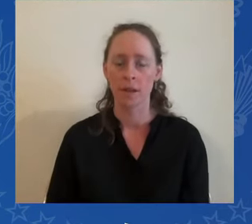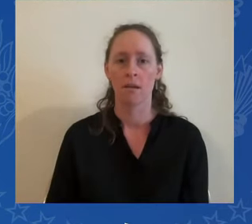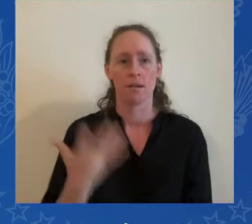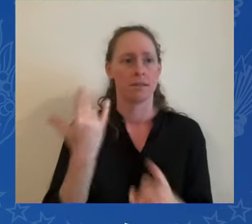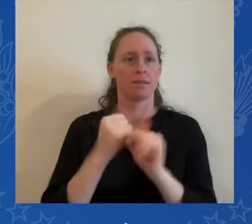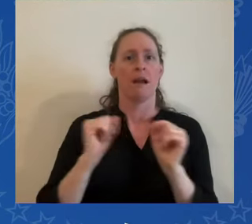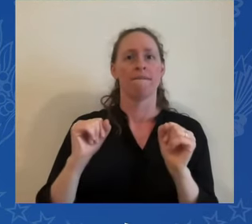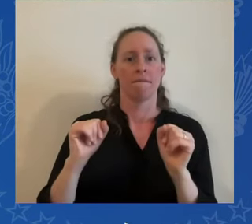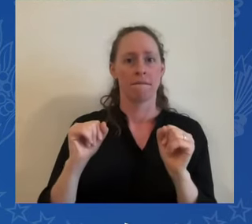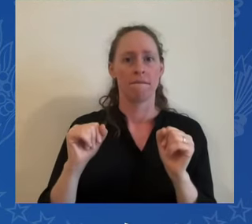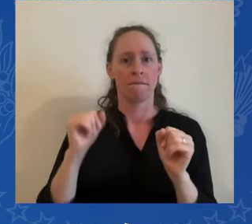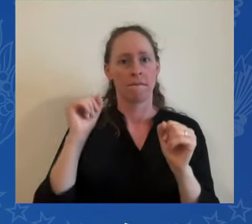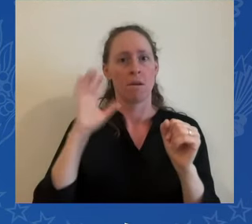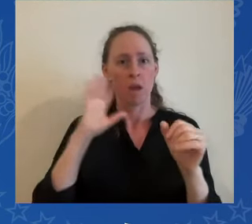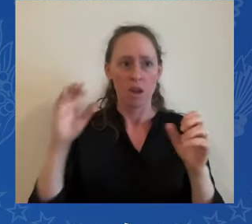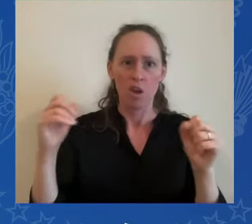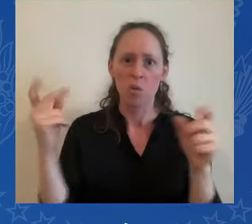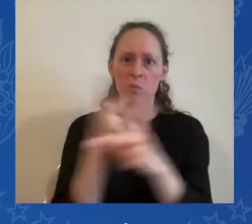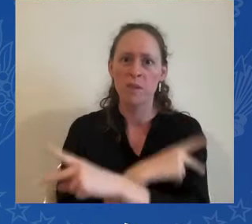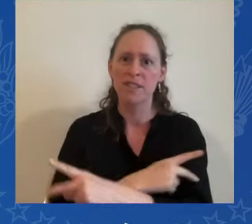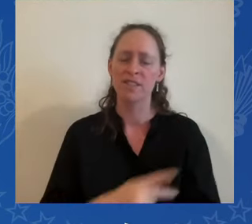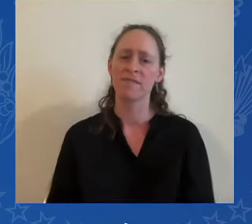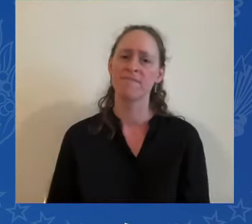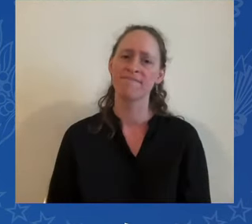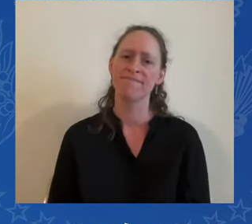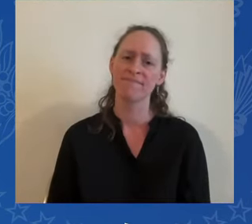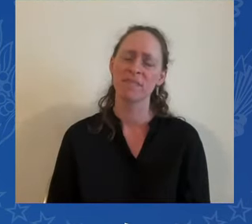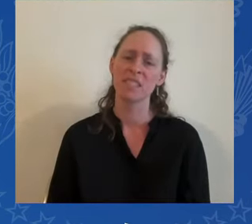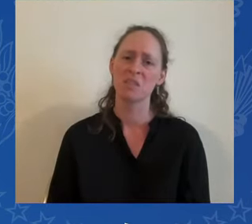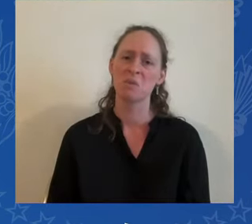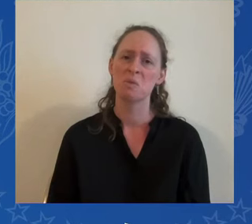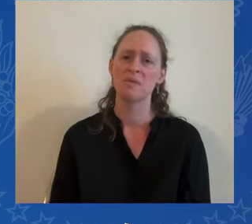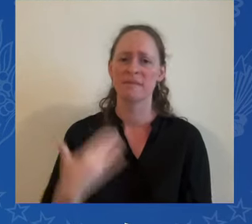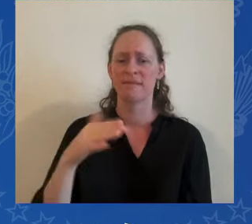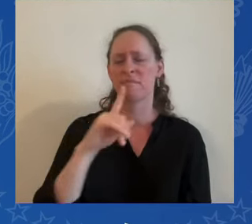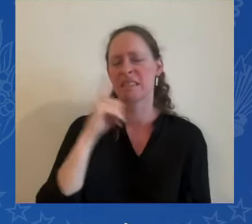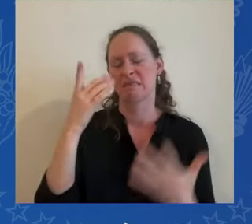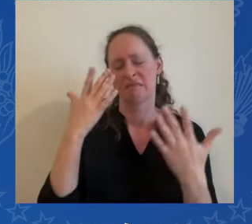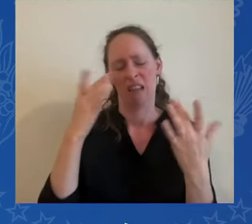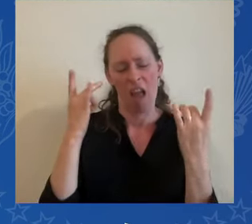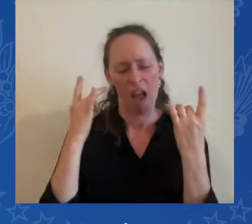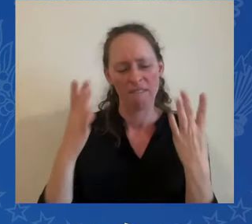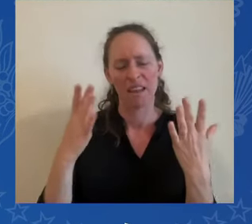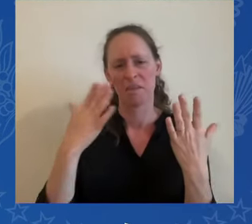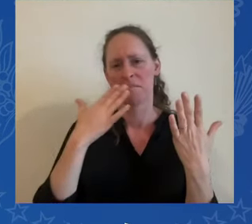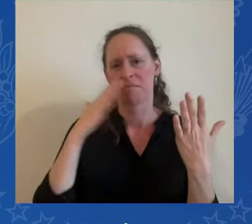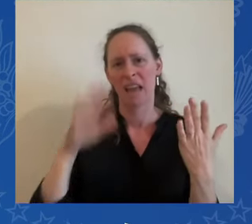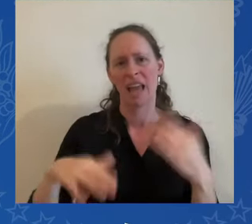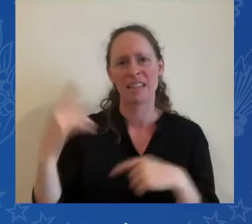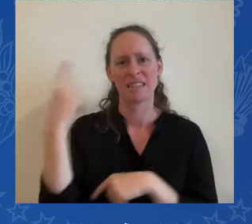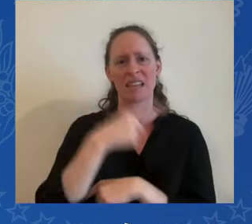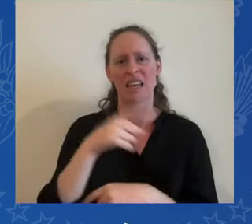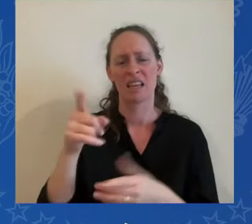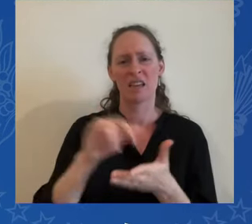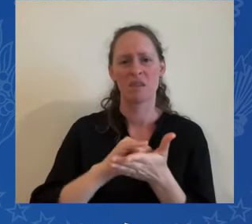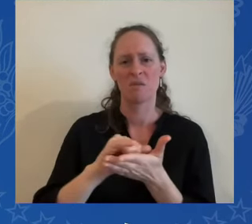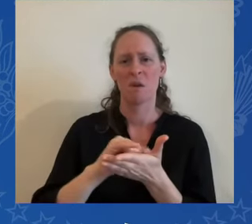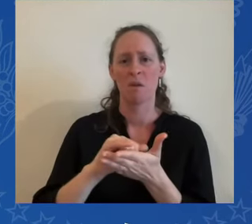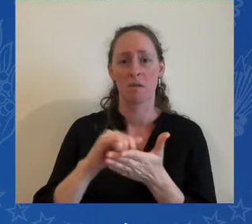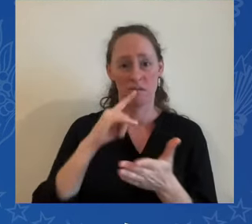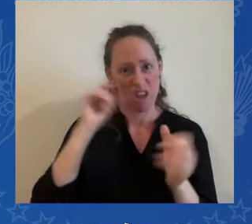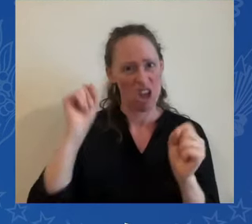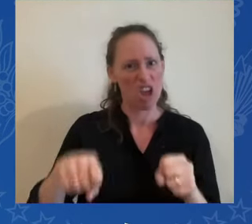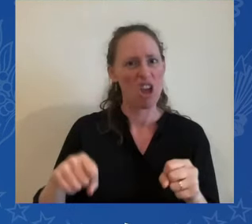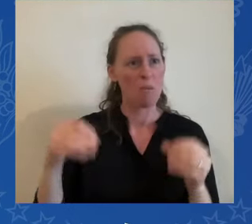even more tragic, with a much higher body count, if it weren't for Detective Sulan. Let me, you know, I met